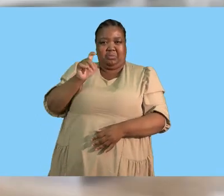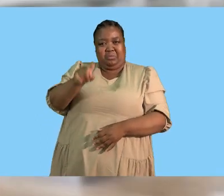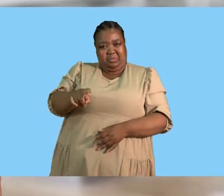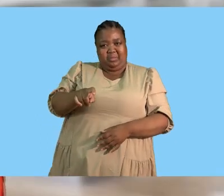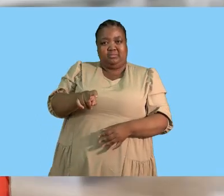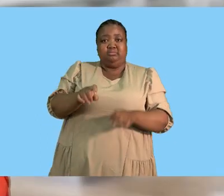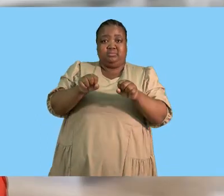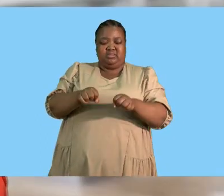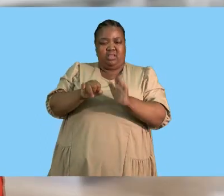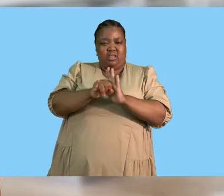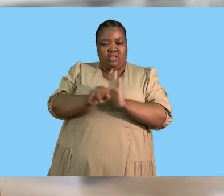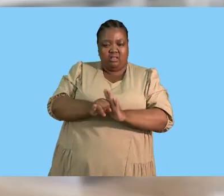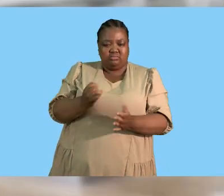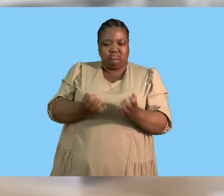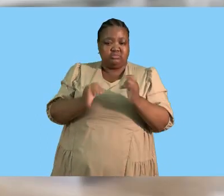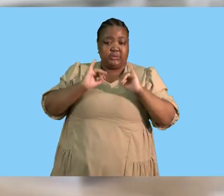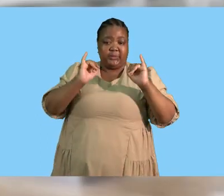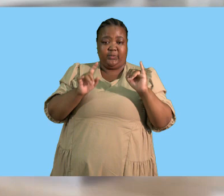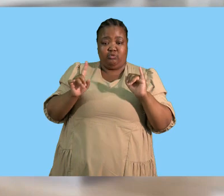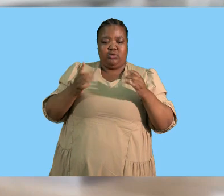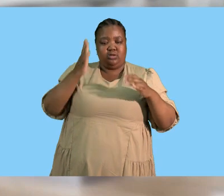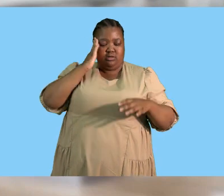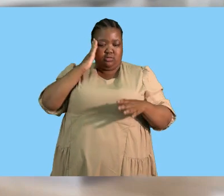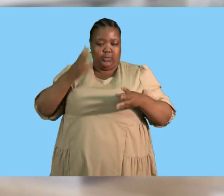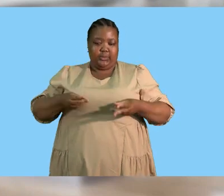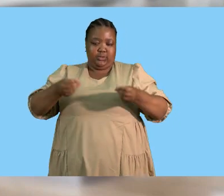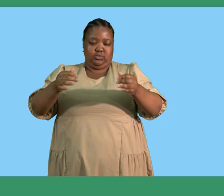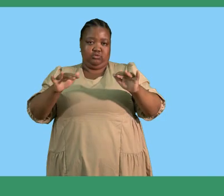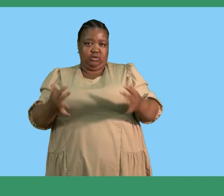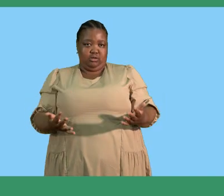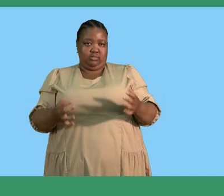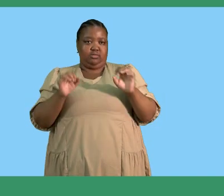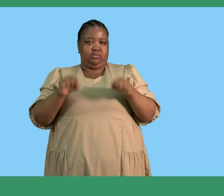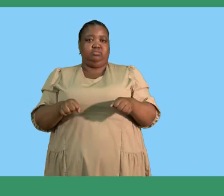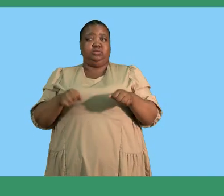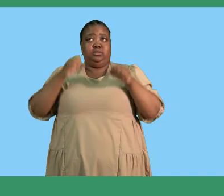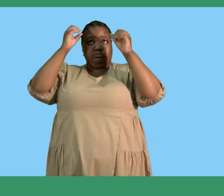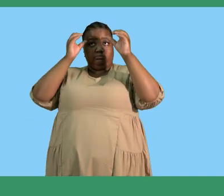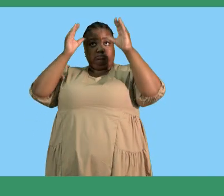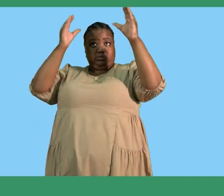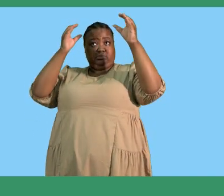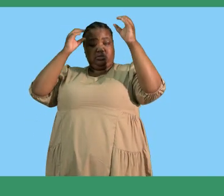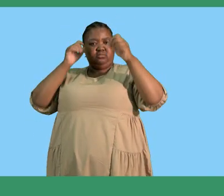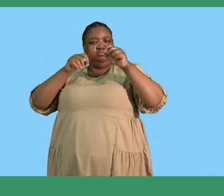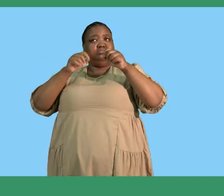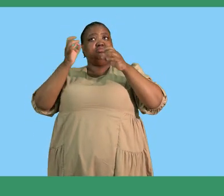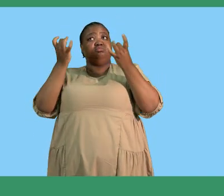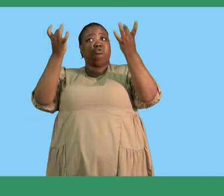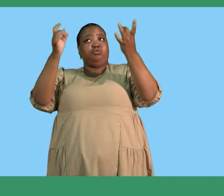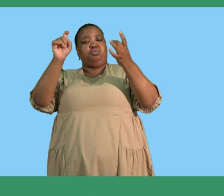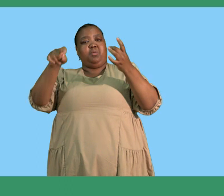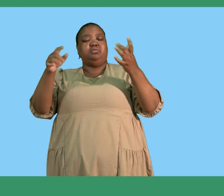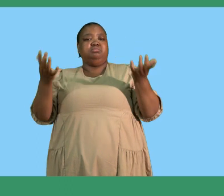know exactly what is happening so that we know how to deal with it. And then we must also inform experts. So in a case